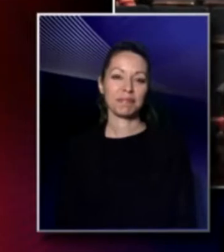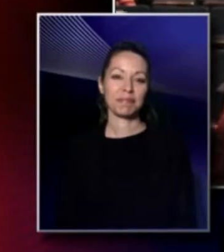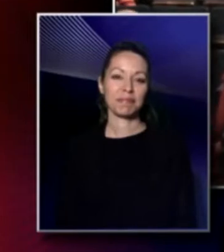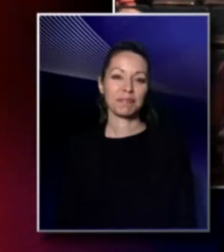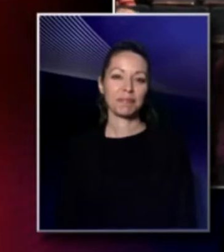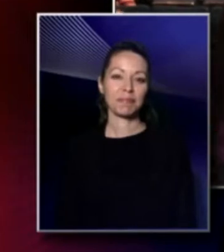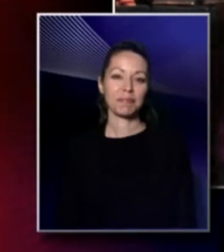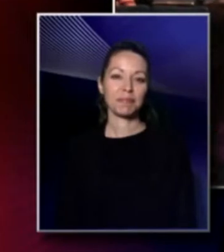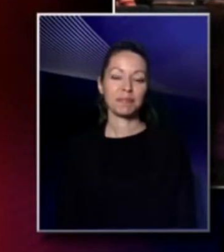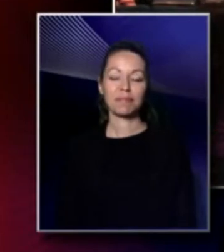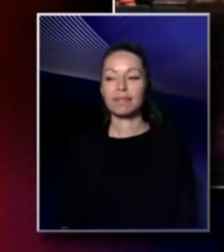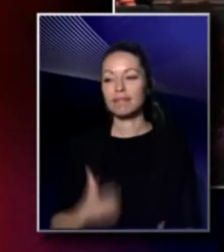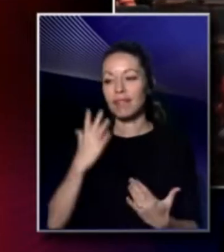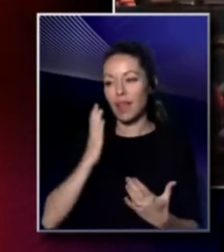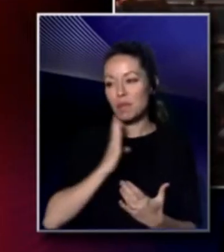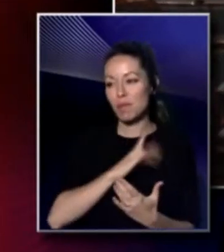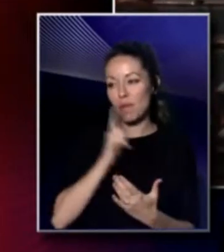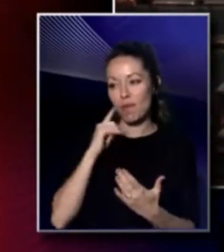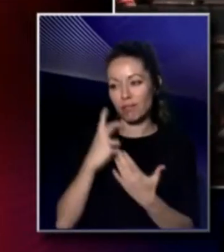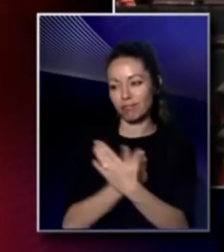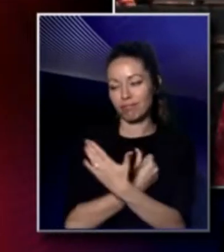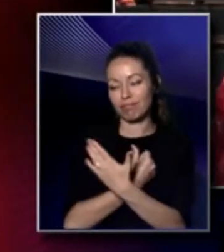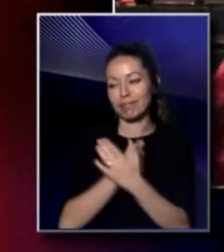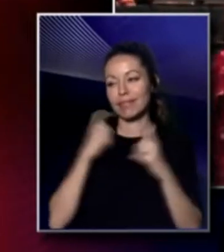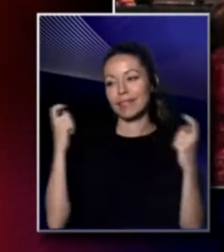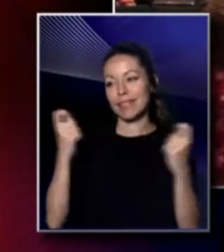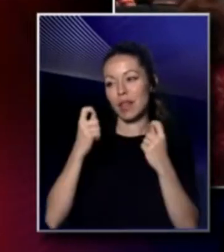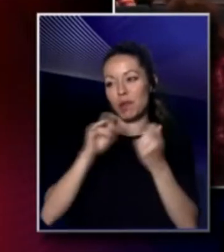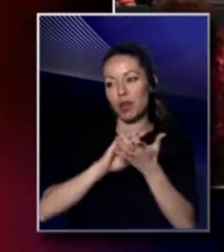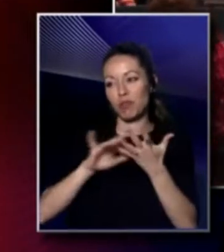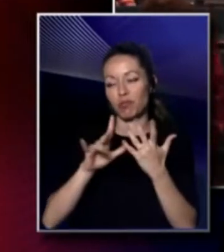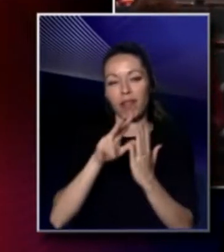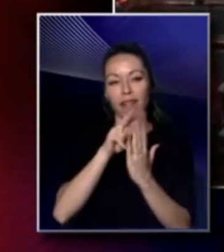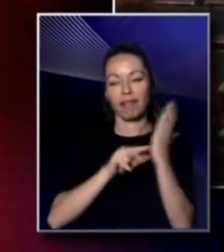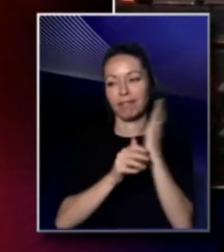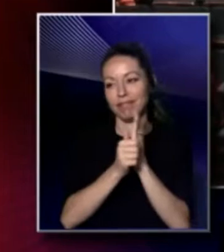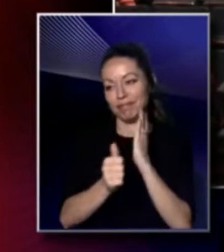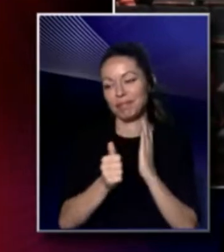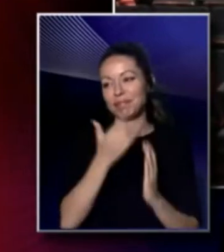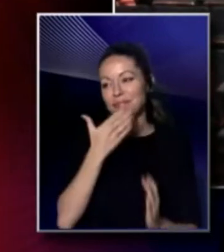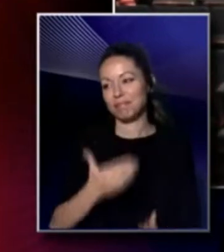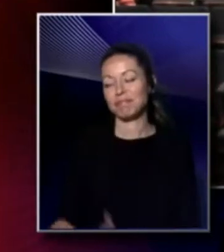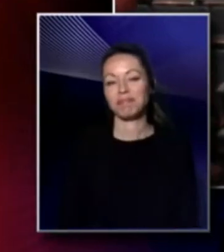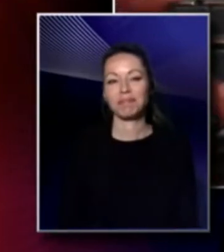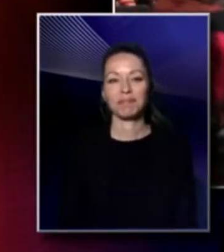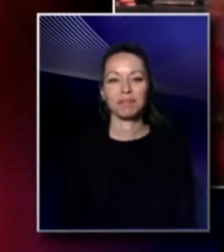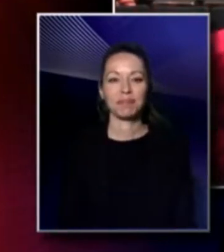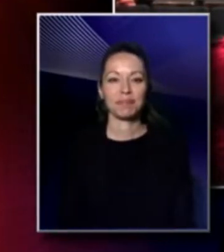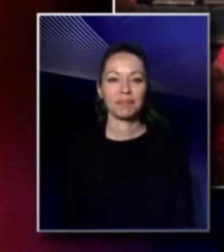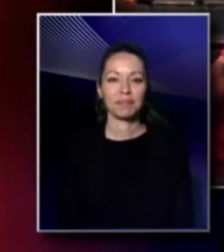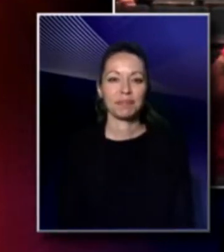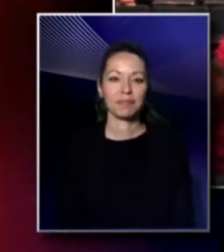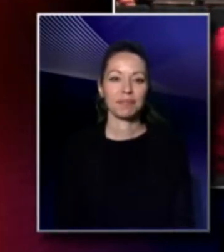I just want to thank the board for this opportunity to celebrate Braille literacy. Thank you.